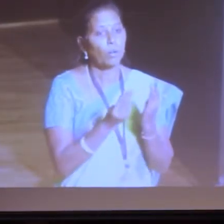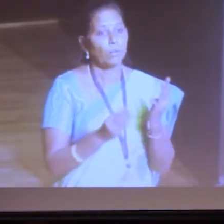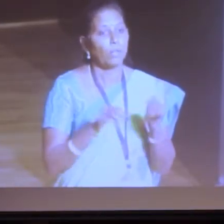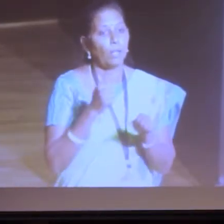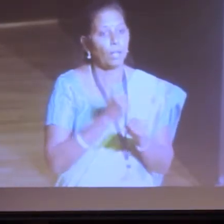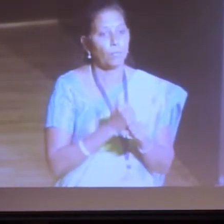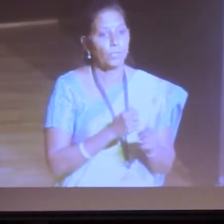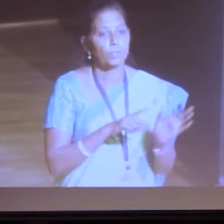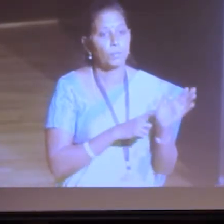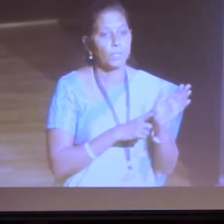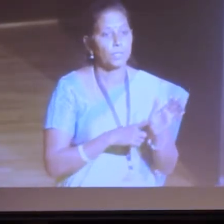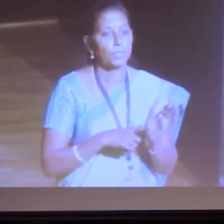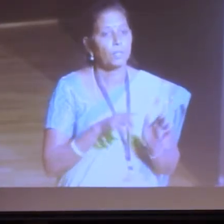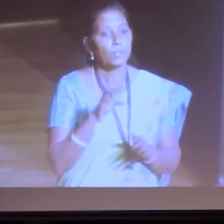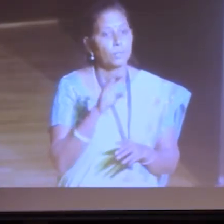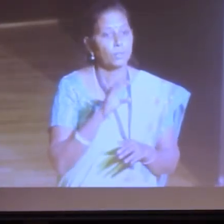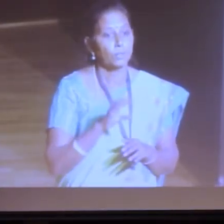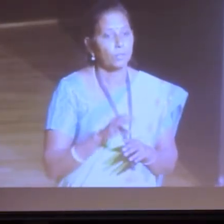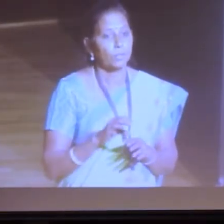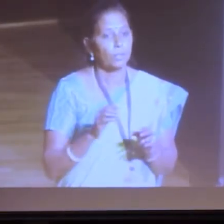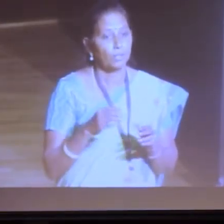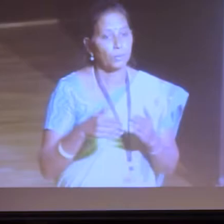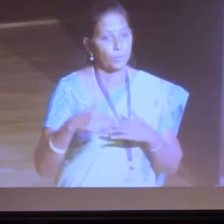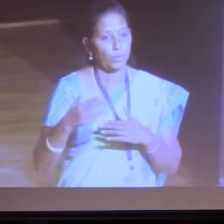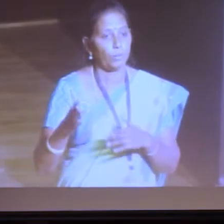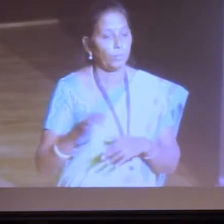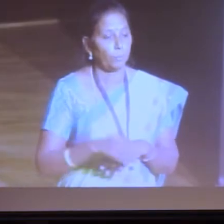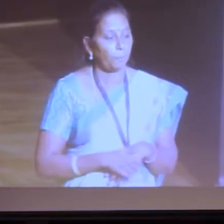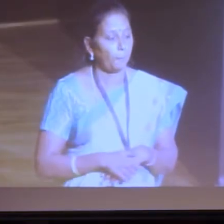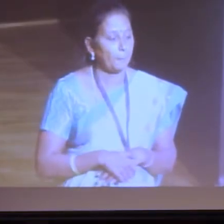game, which was played remotely about a year and a half ago.